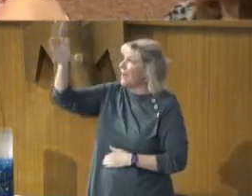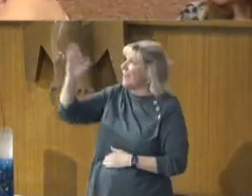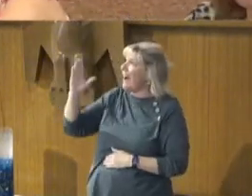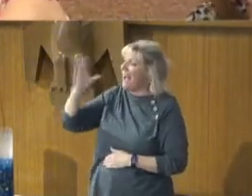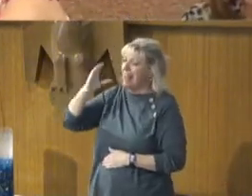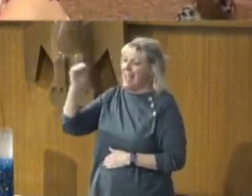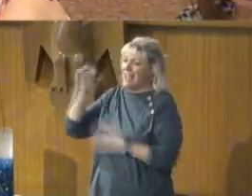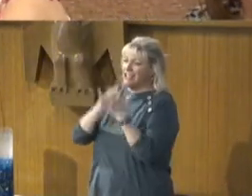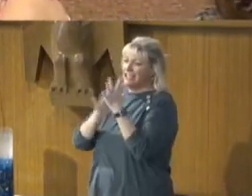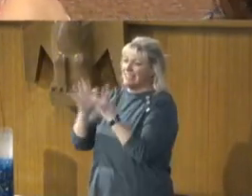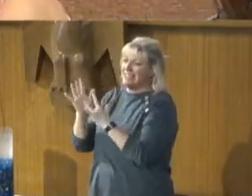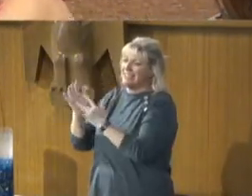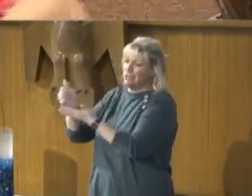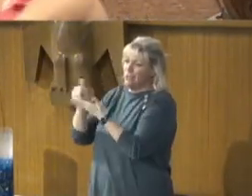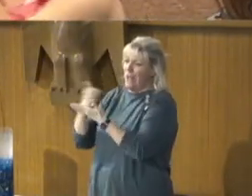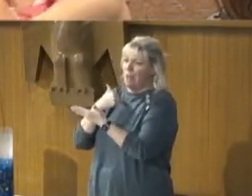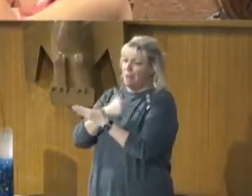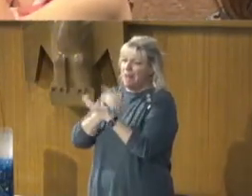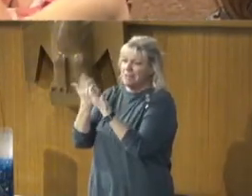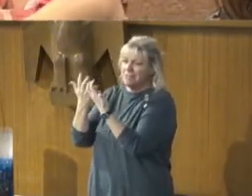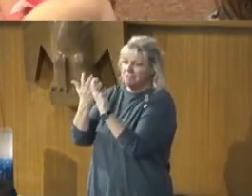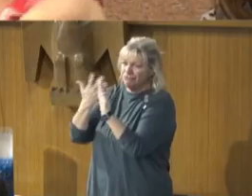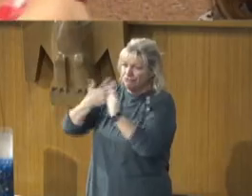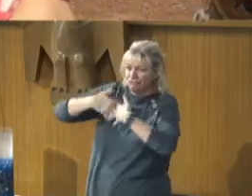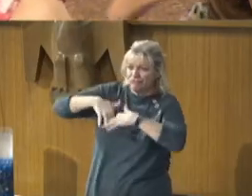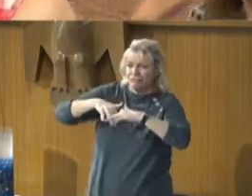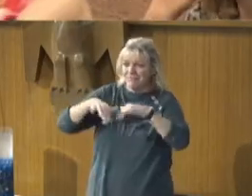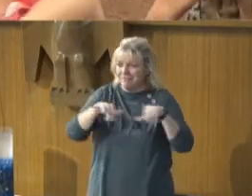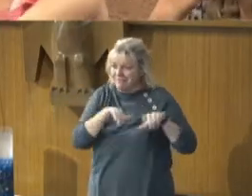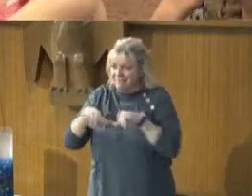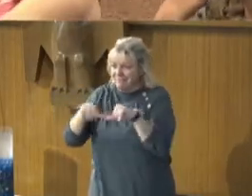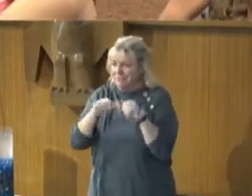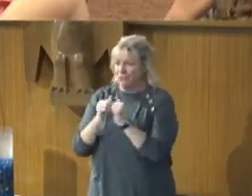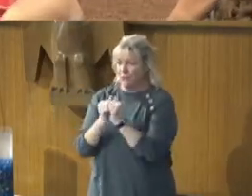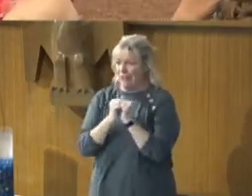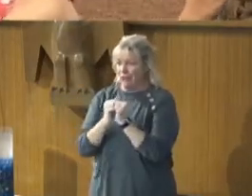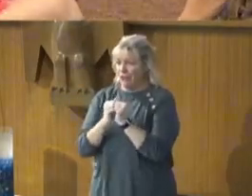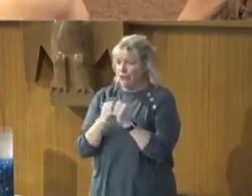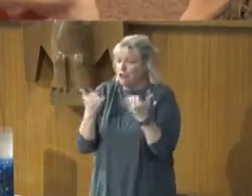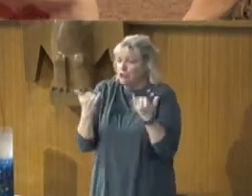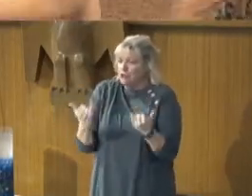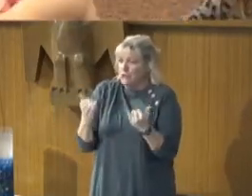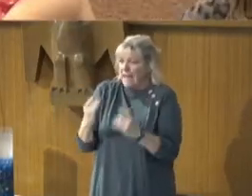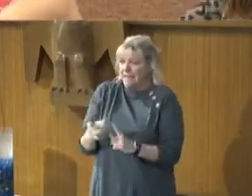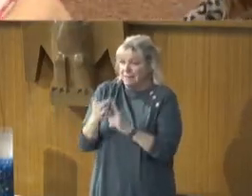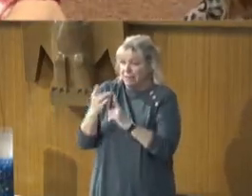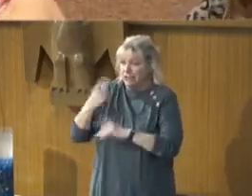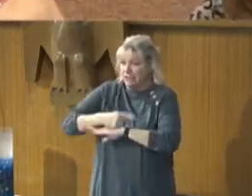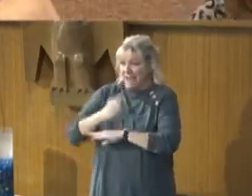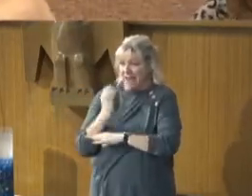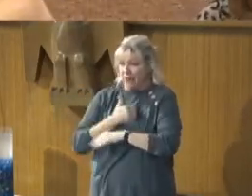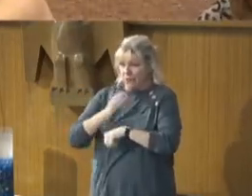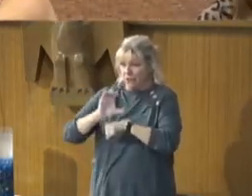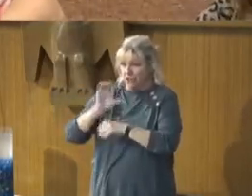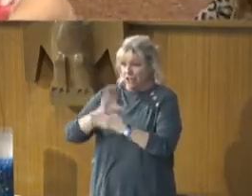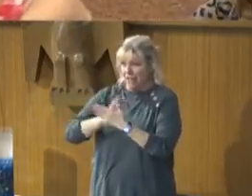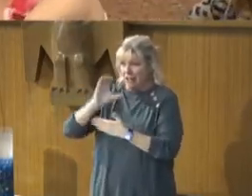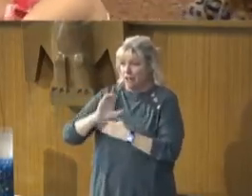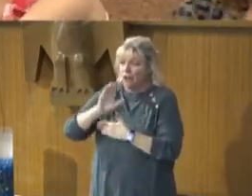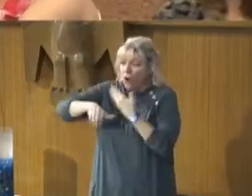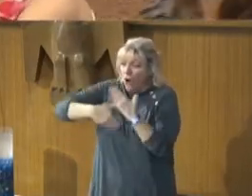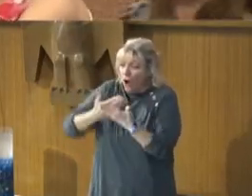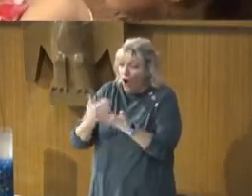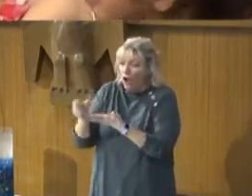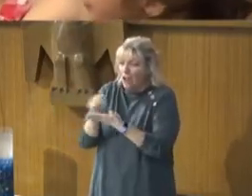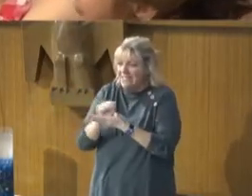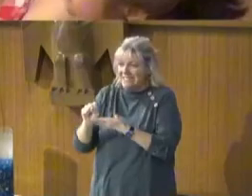holds us together. And today is a special day on the church calendar, All Saints Sunday. All Saints Sunday